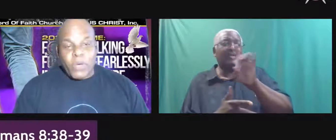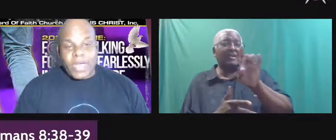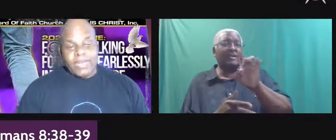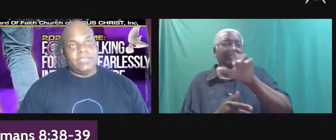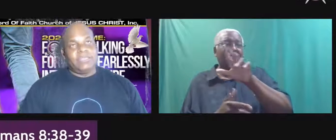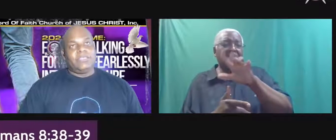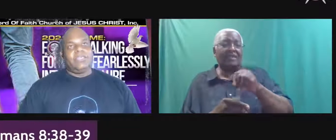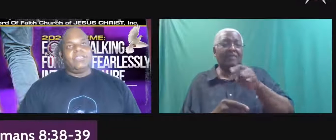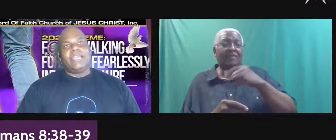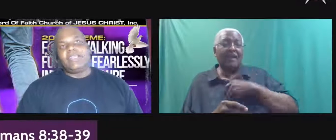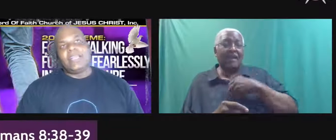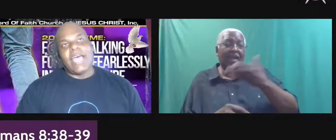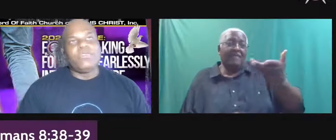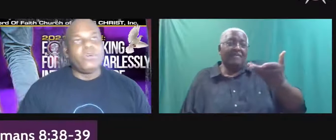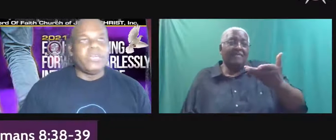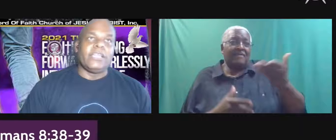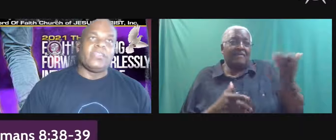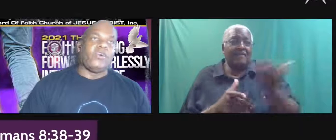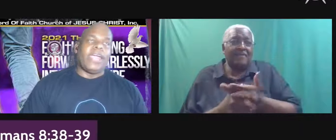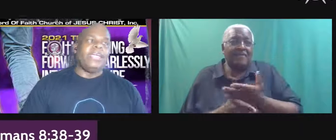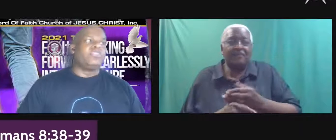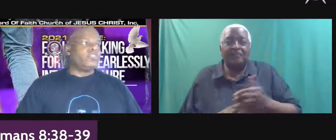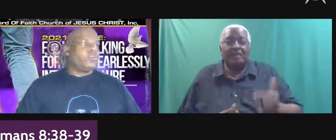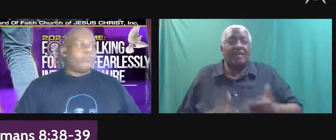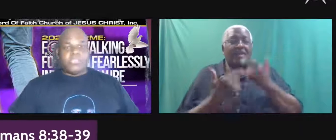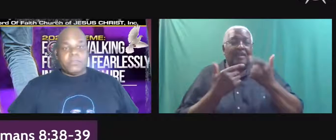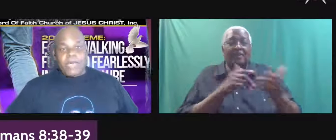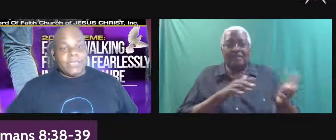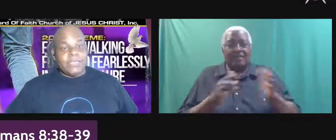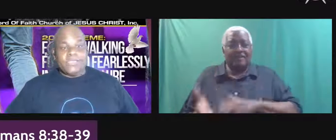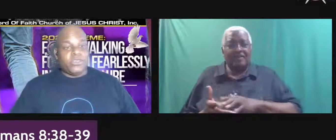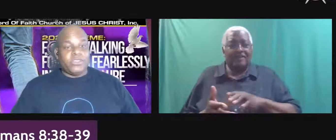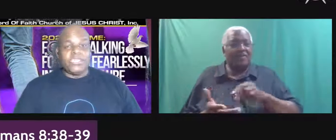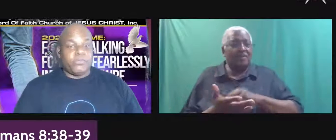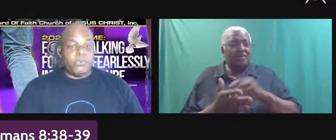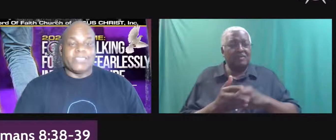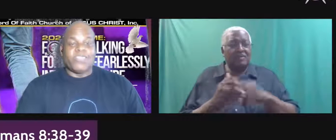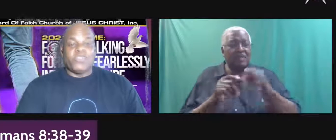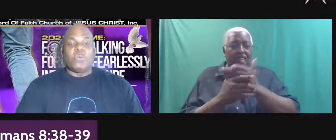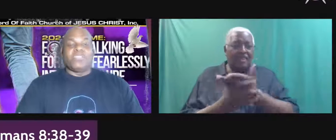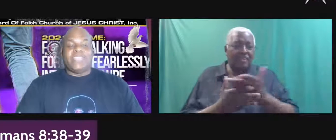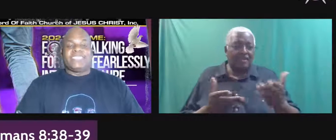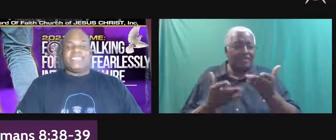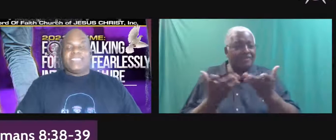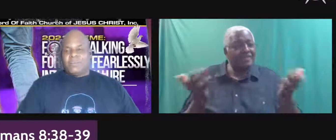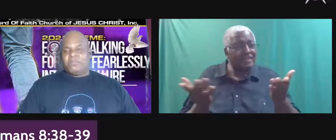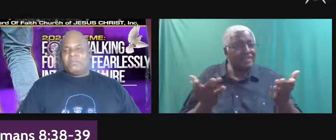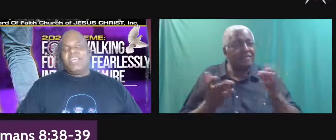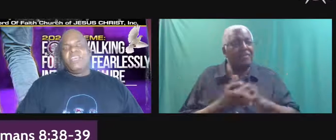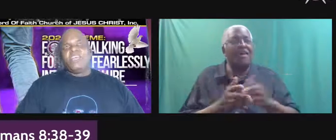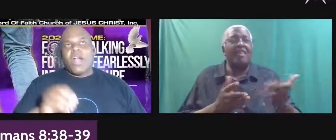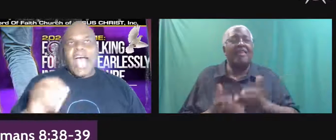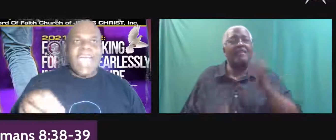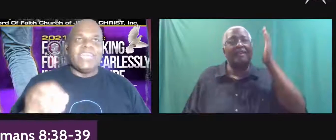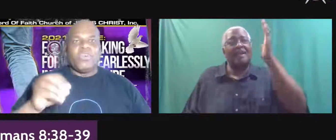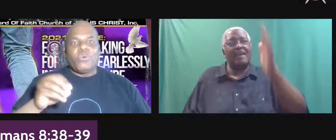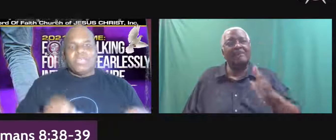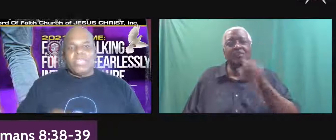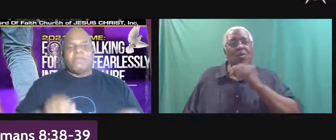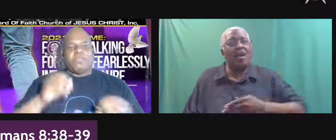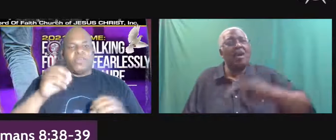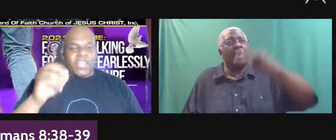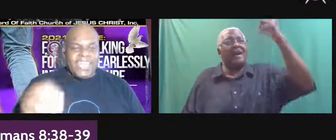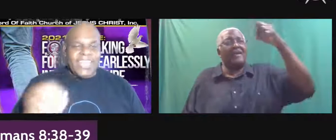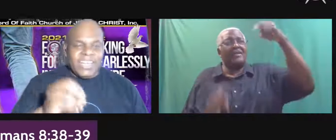am persuaded that neither life nor death, nor angels, nor principalities, nor things present, nor things to come, nor height,